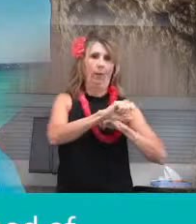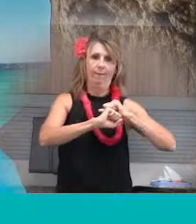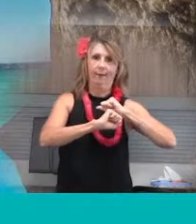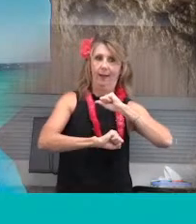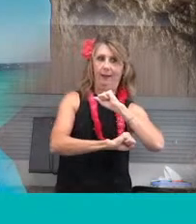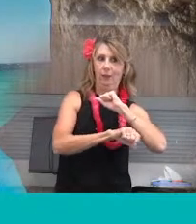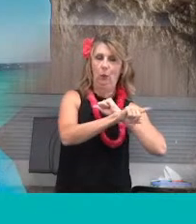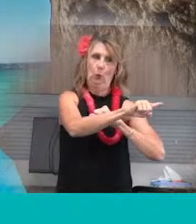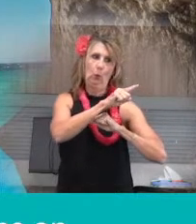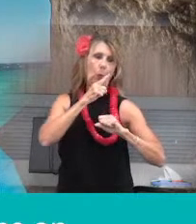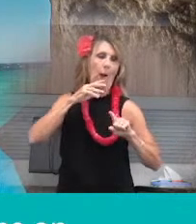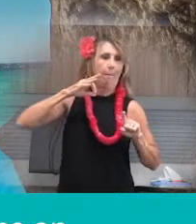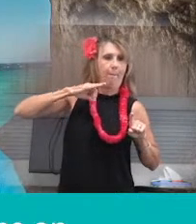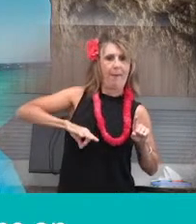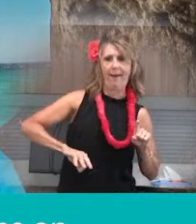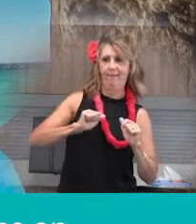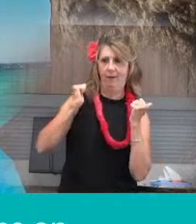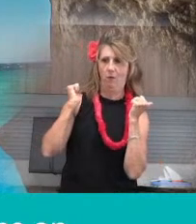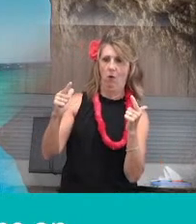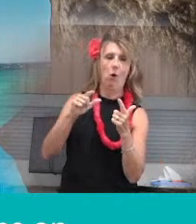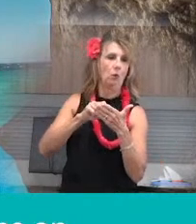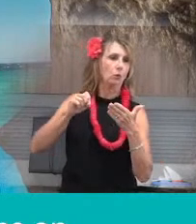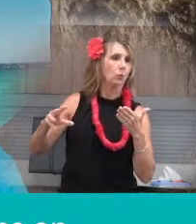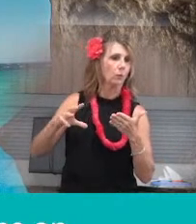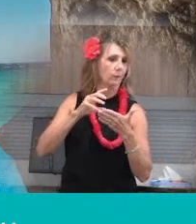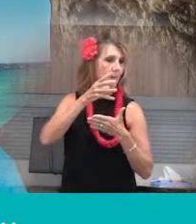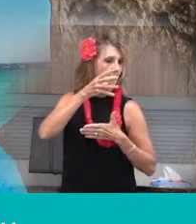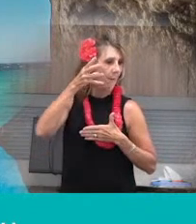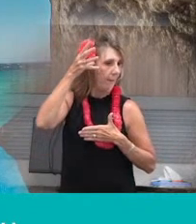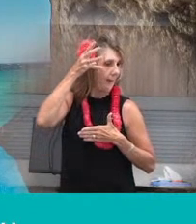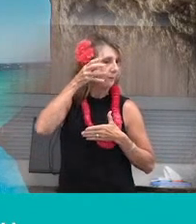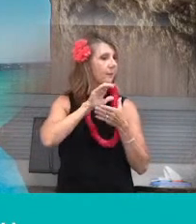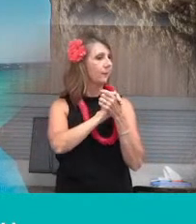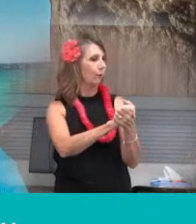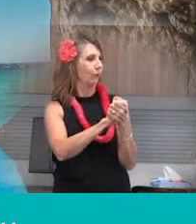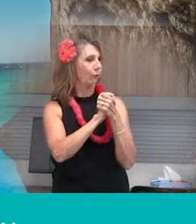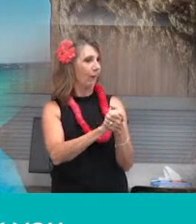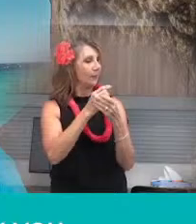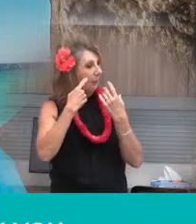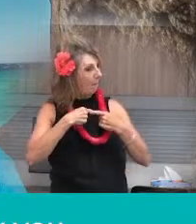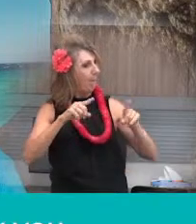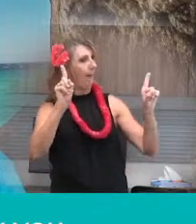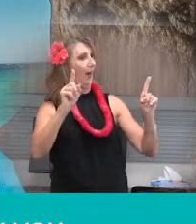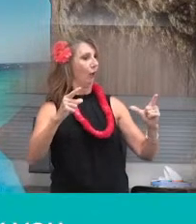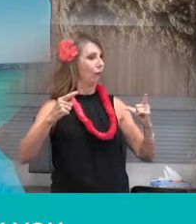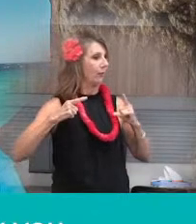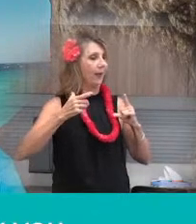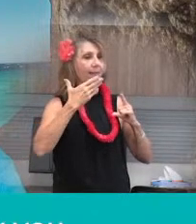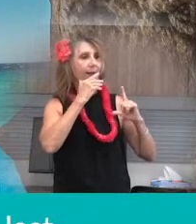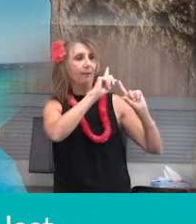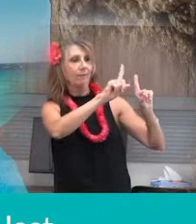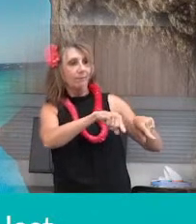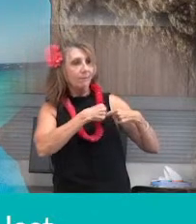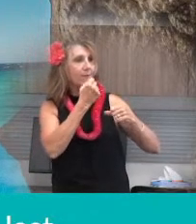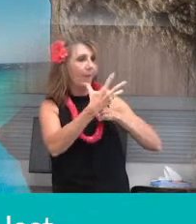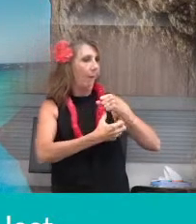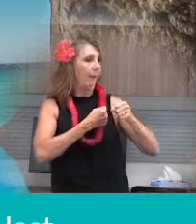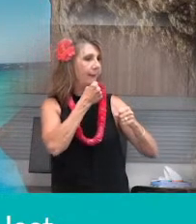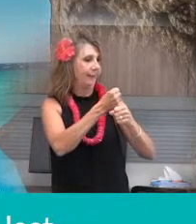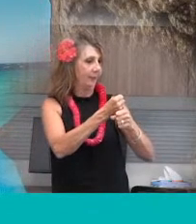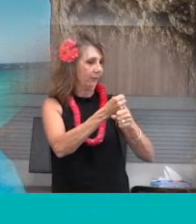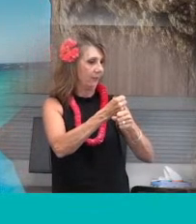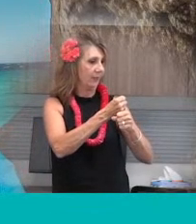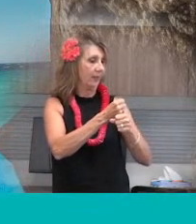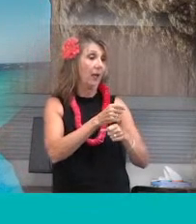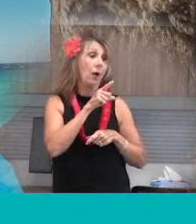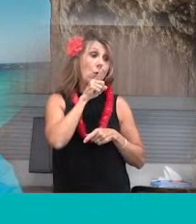for the good of our students and our parents. So congratulations on making your retirement, and thank you for everything you've done. Thank you especially for everything